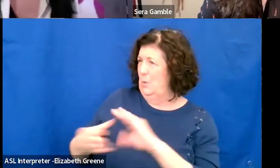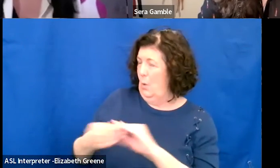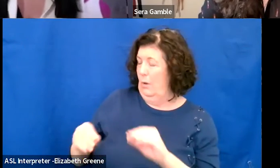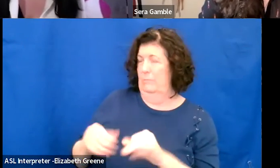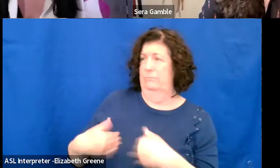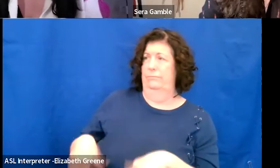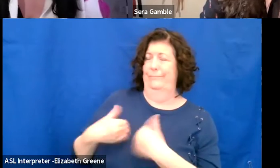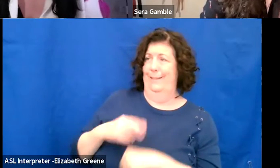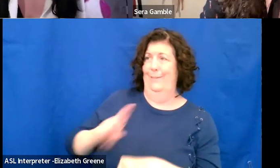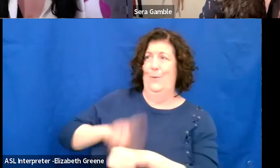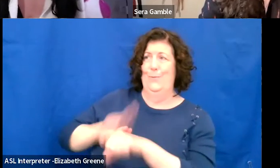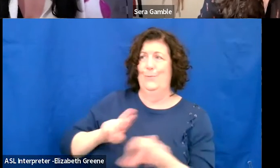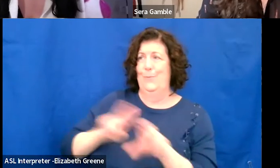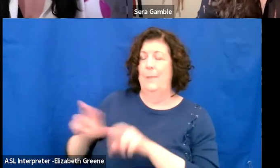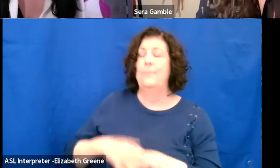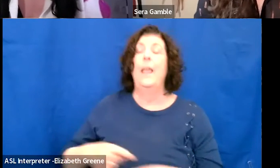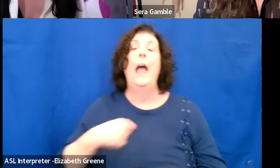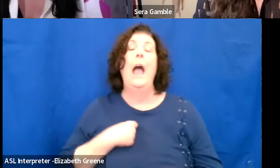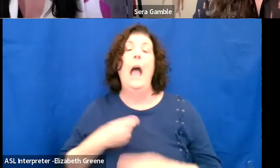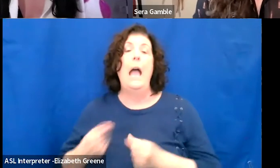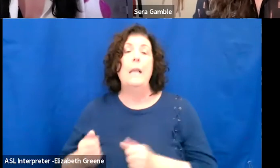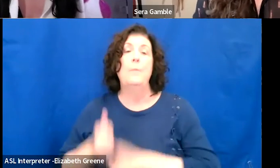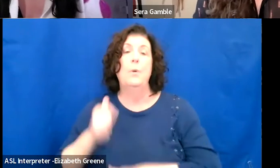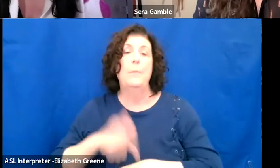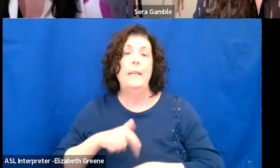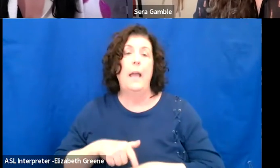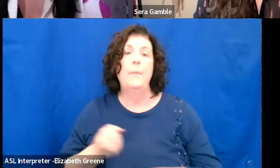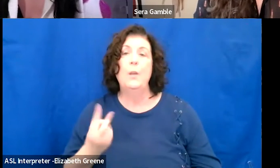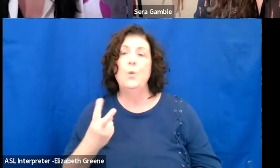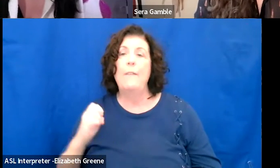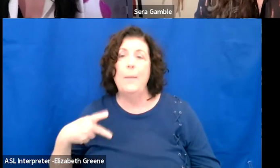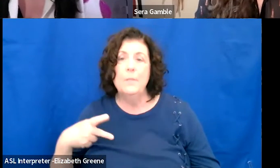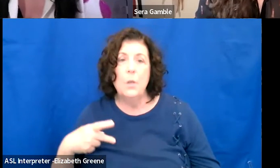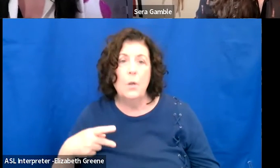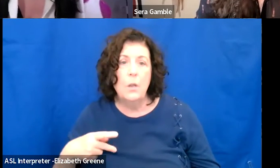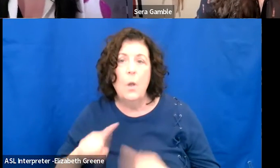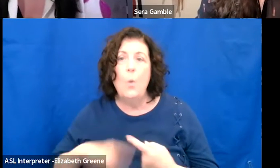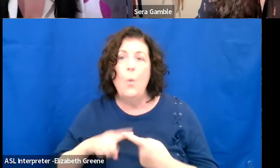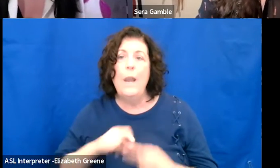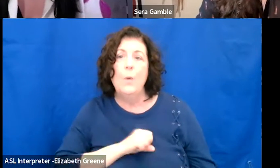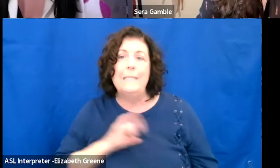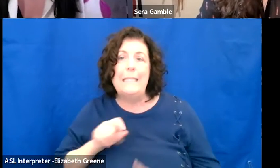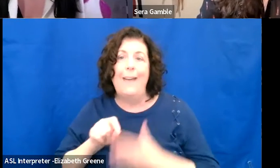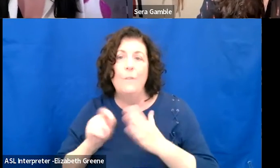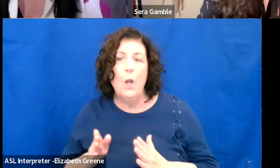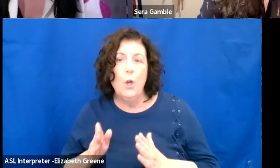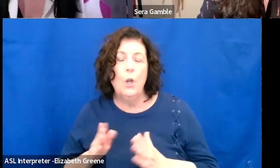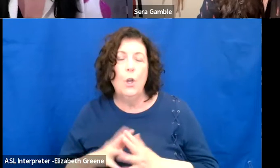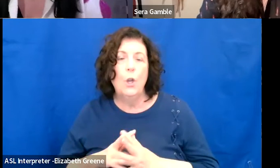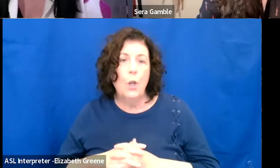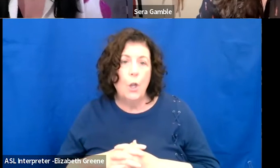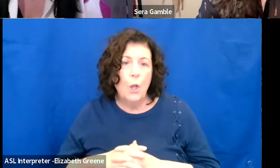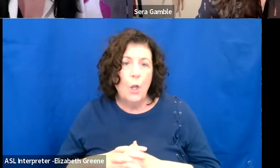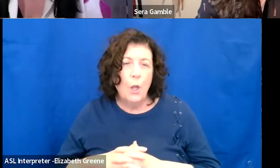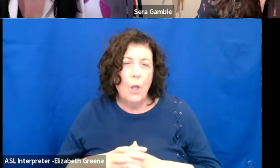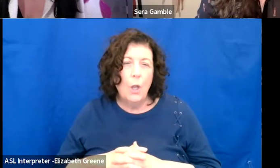of my I did 12 episodes of a show that was canceled in 5 when I was a staff writer. And, you